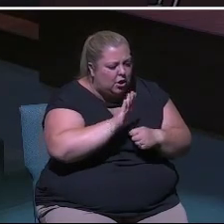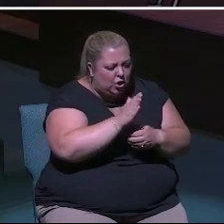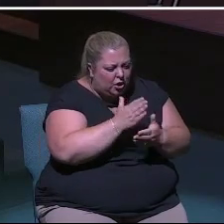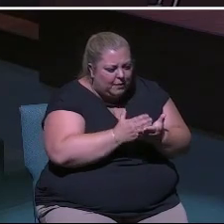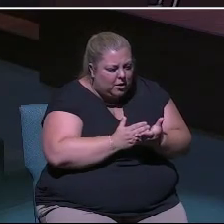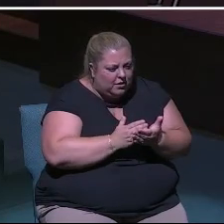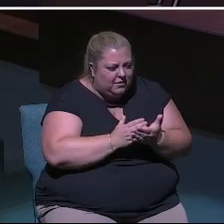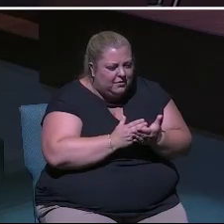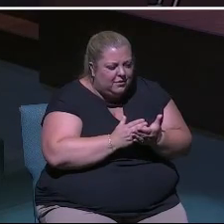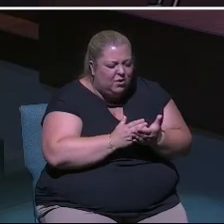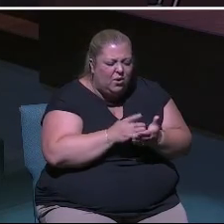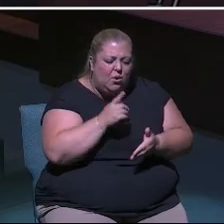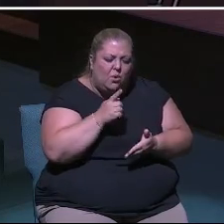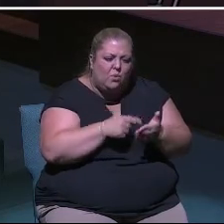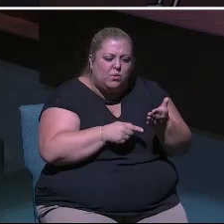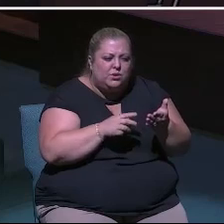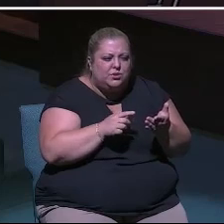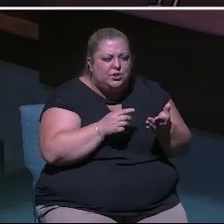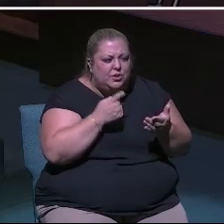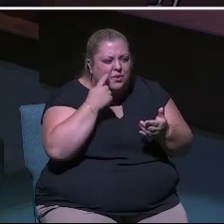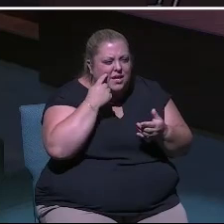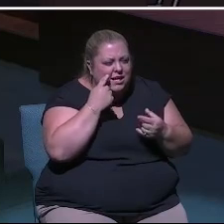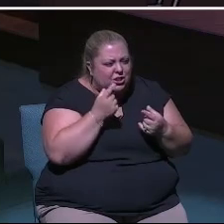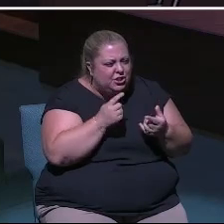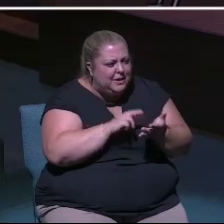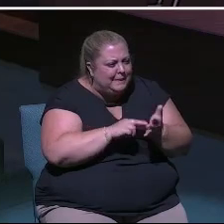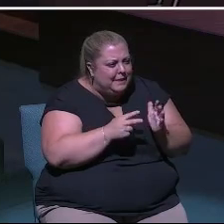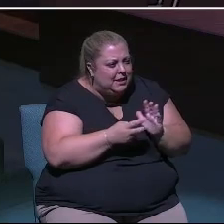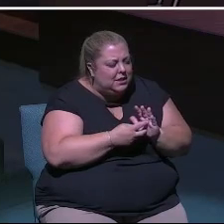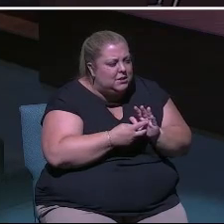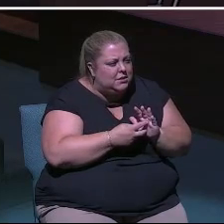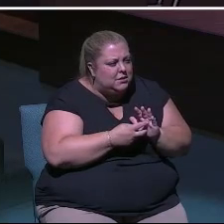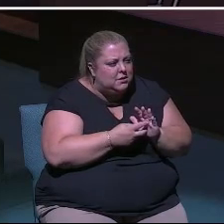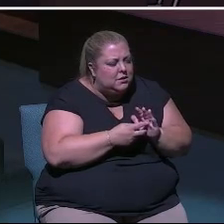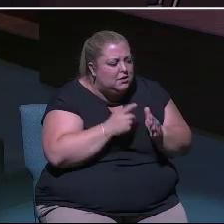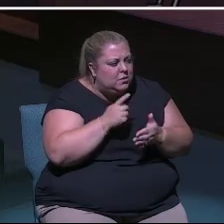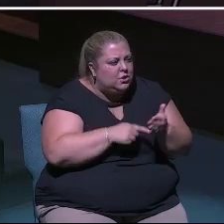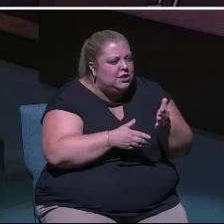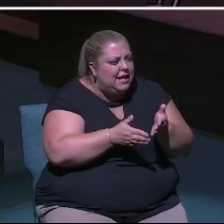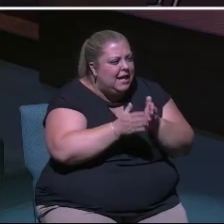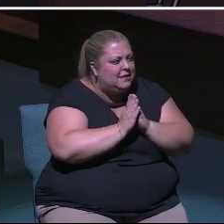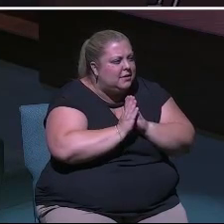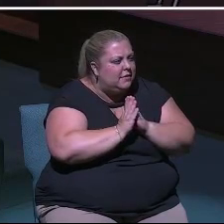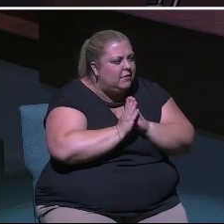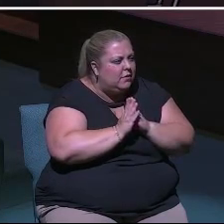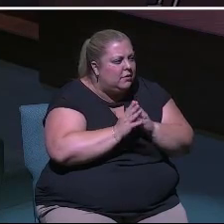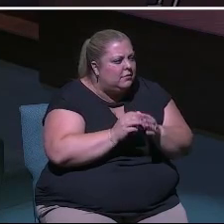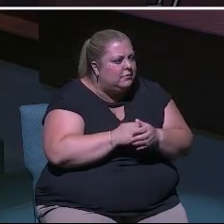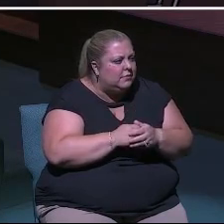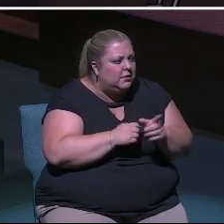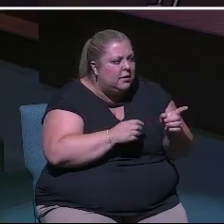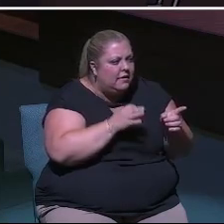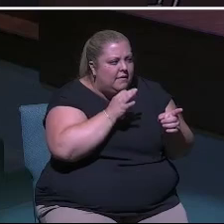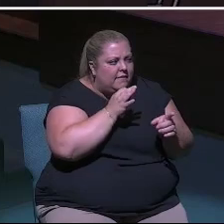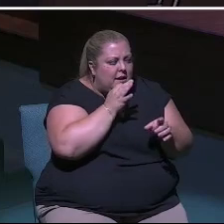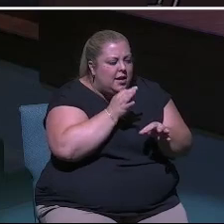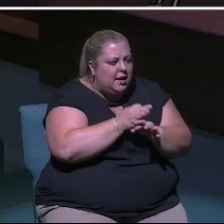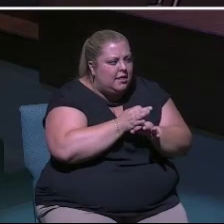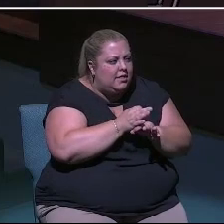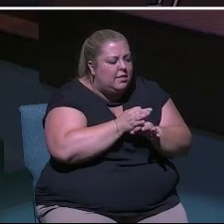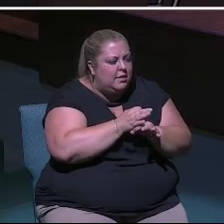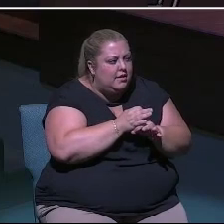What do you think she's asking for that? What do you think she's saying? Huh? Yeah. What do you think she's